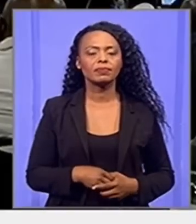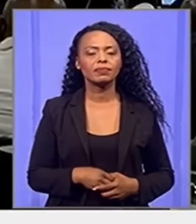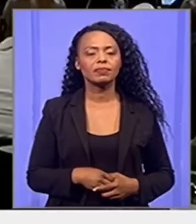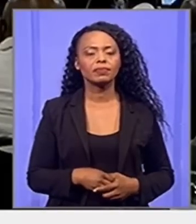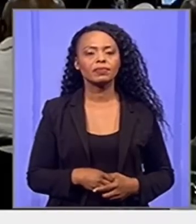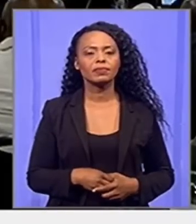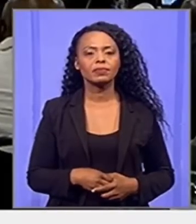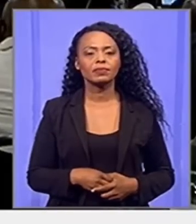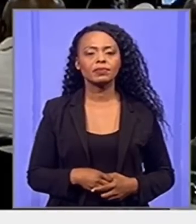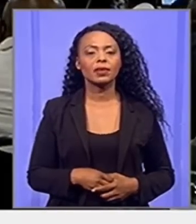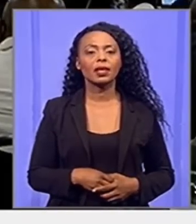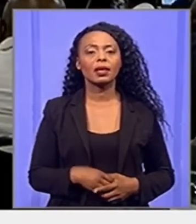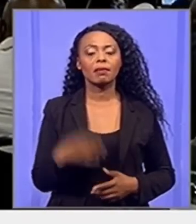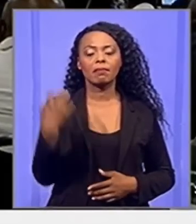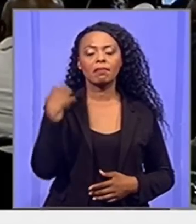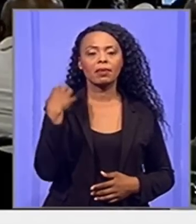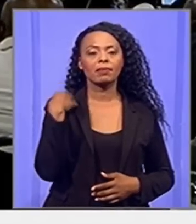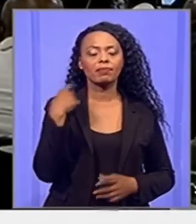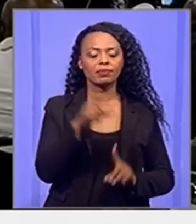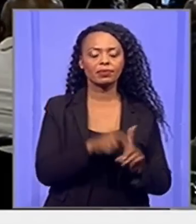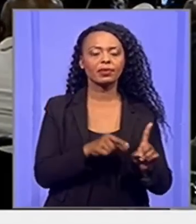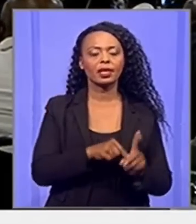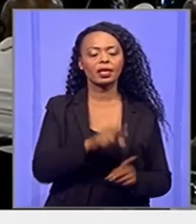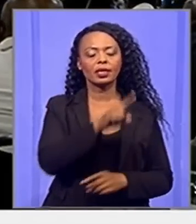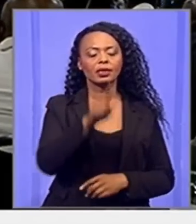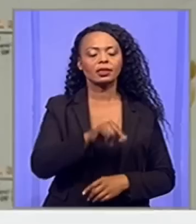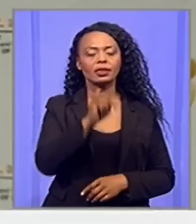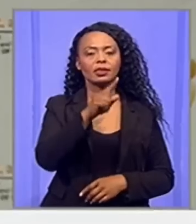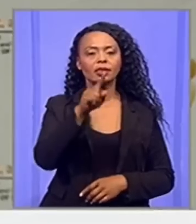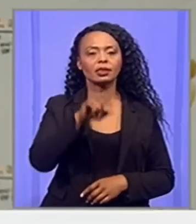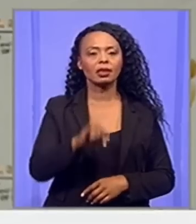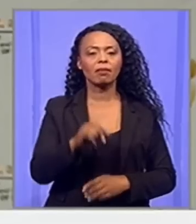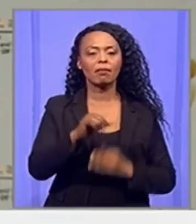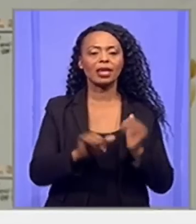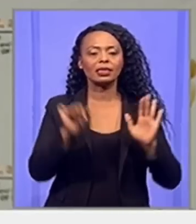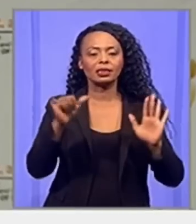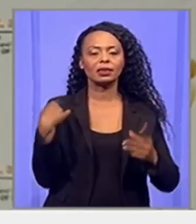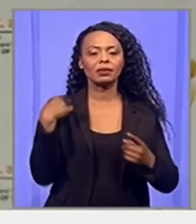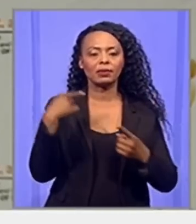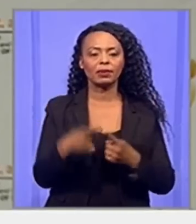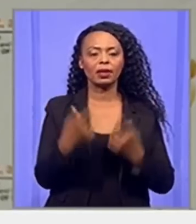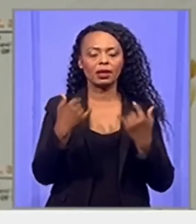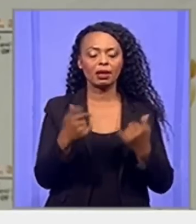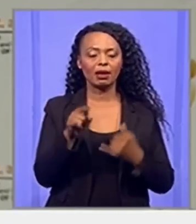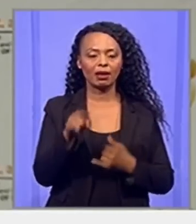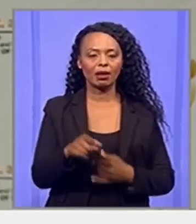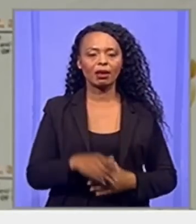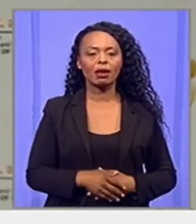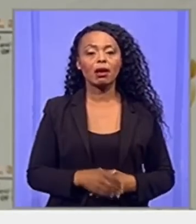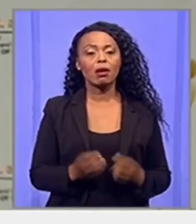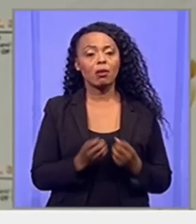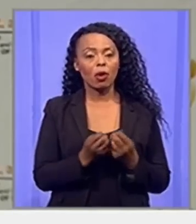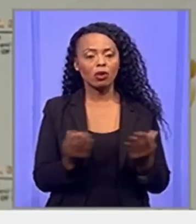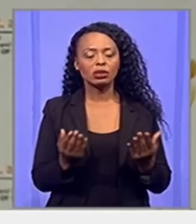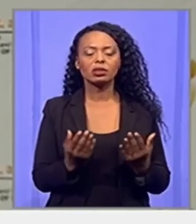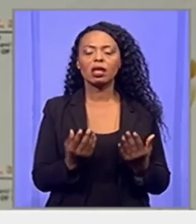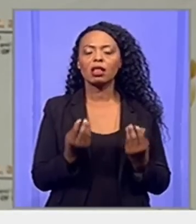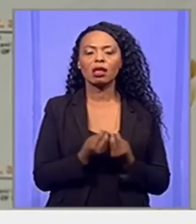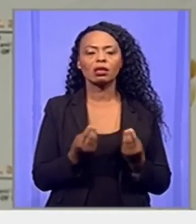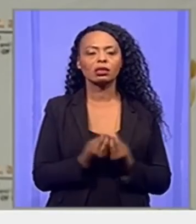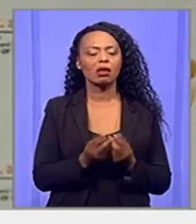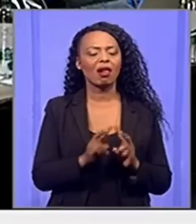Tona Zizikodwa ebile tona ya tsa dipapadi mo dikgweding tse tshela tsa go feta gomme dilo tse dintšhi di